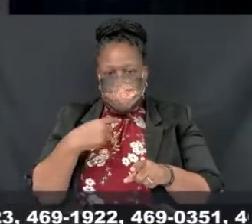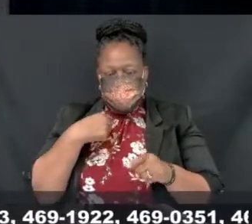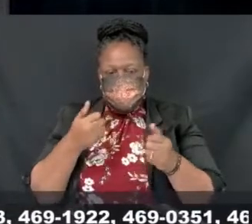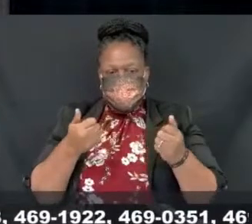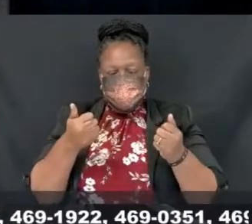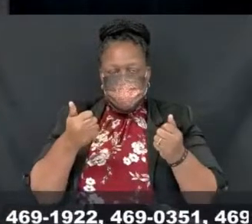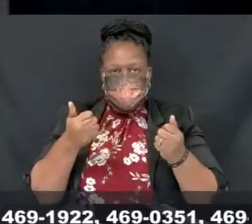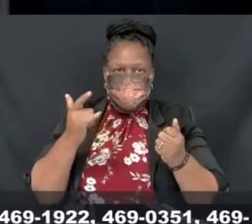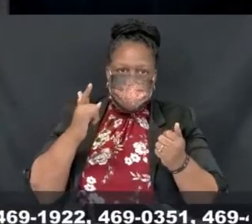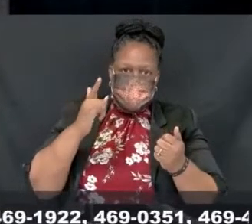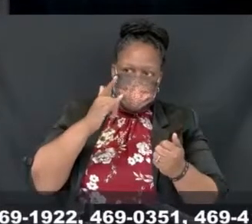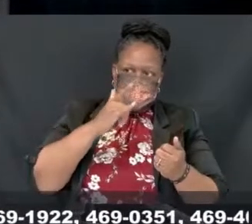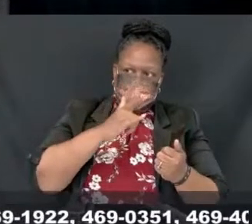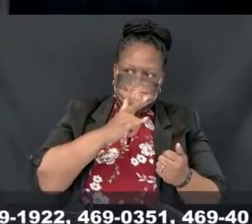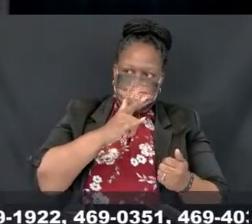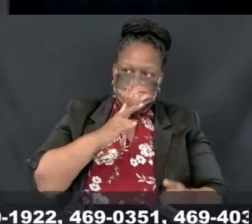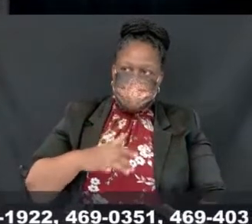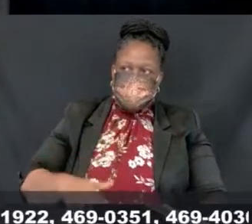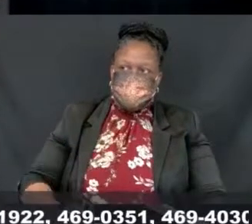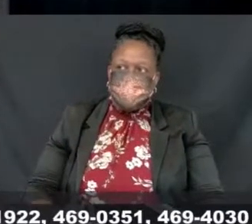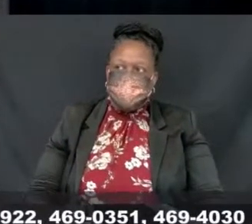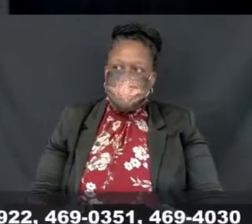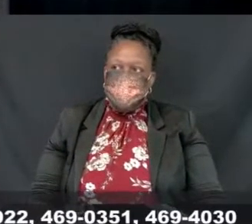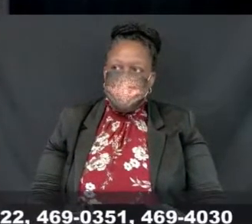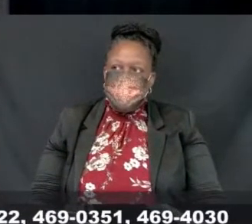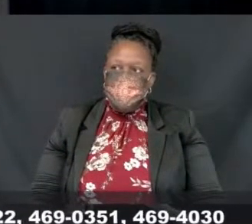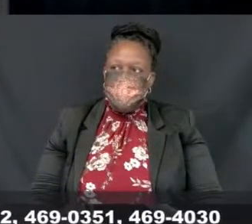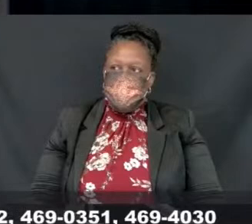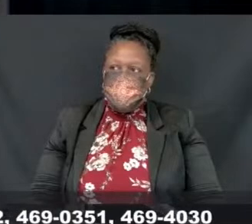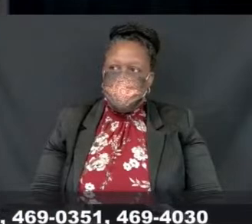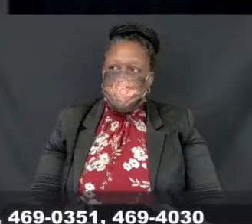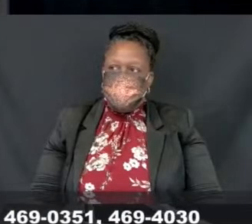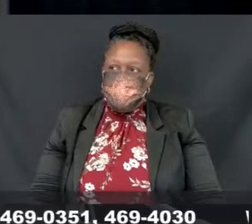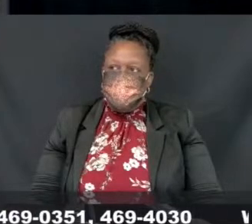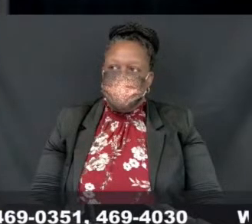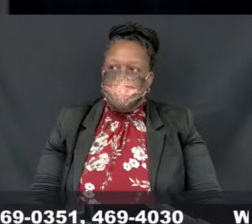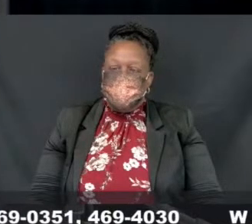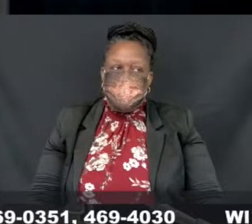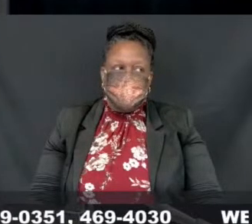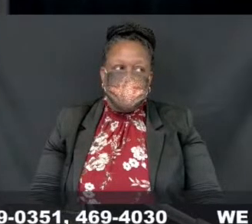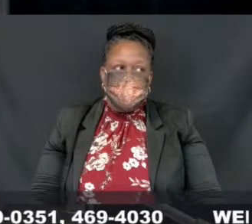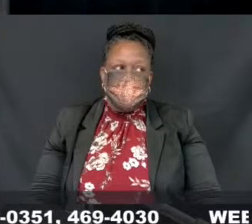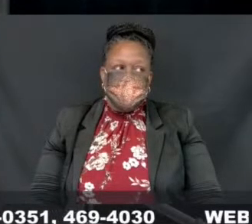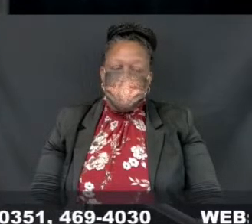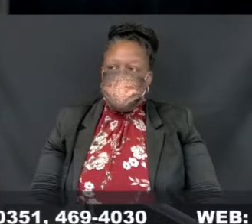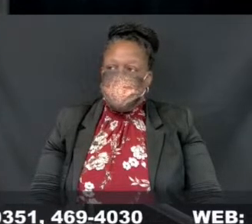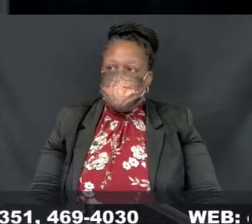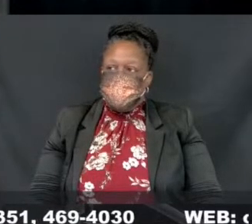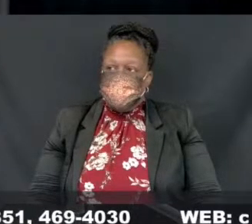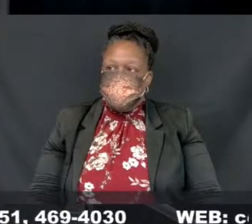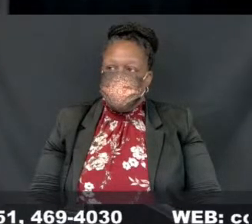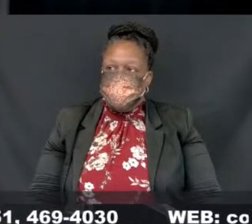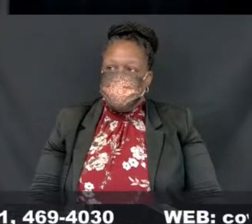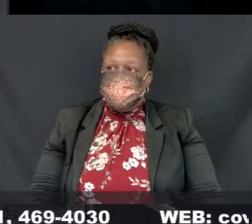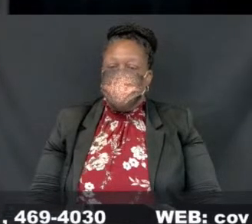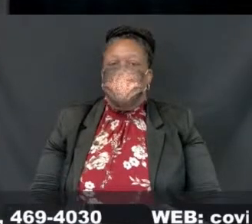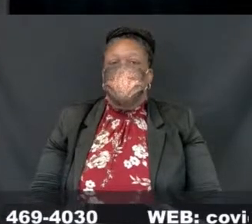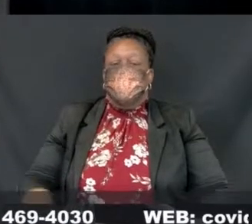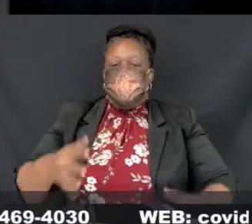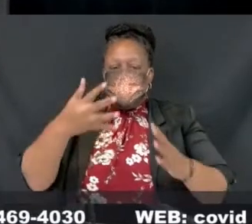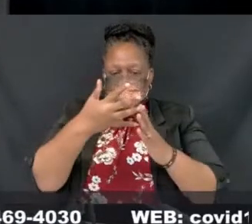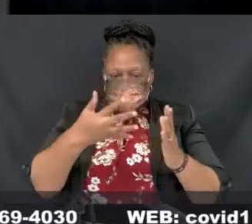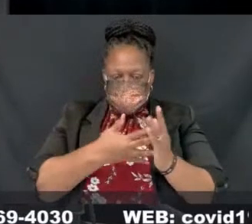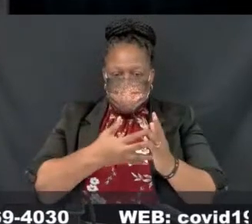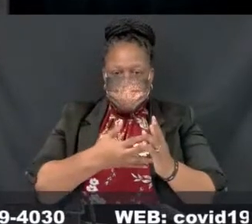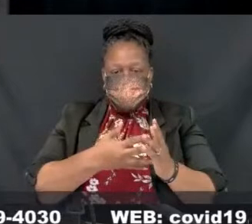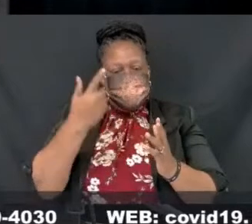I think the protocol says 24 hours before you travel. So you don't necessarily have to get here within 24 hours. We know that there are